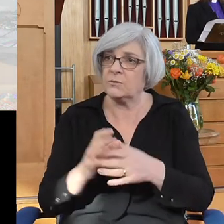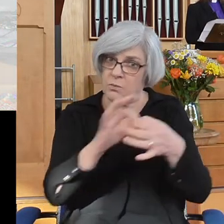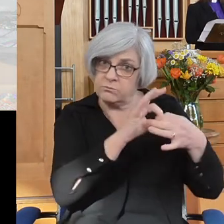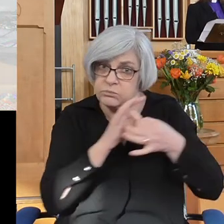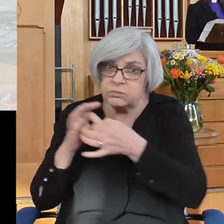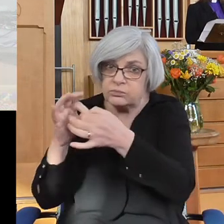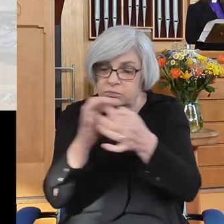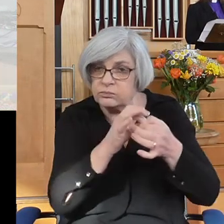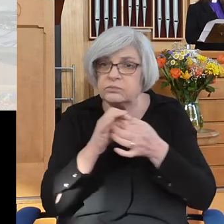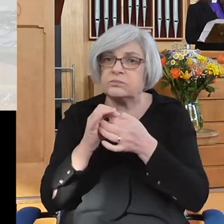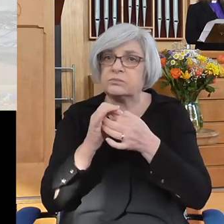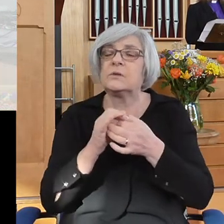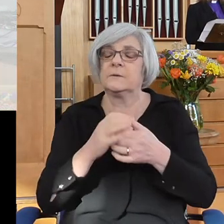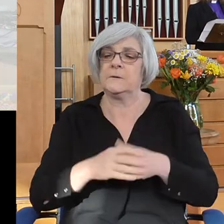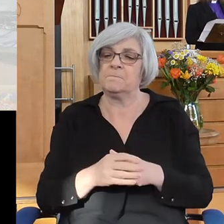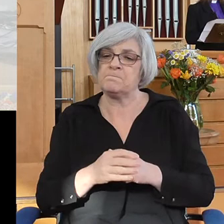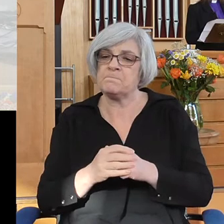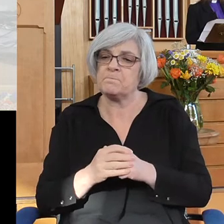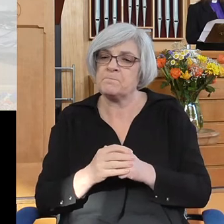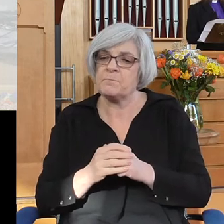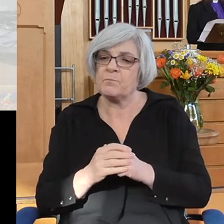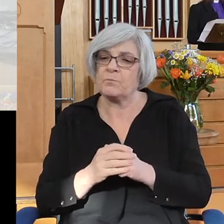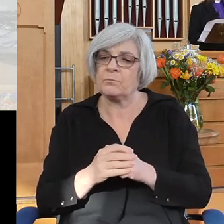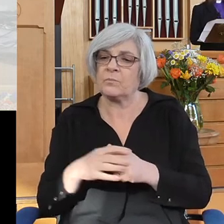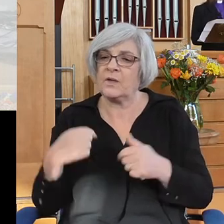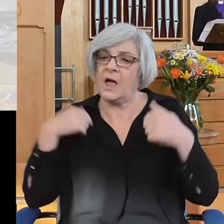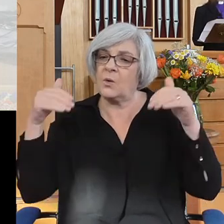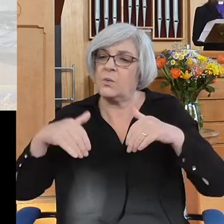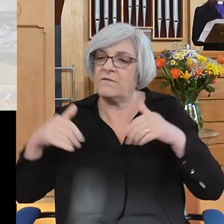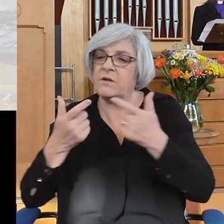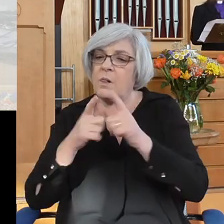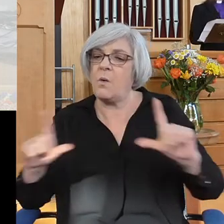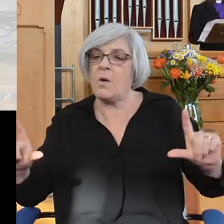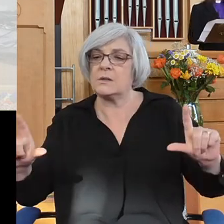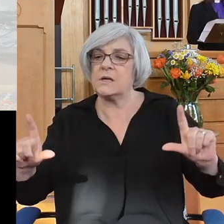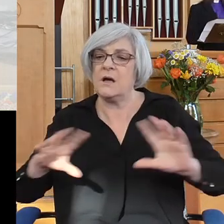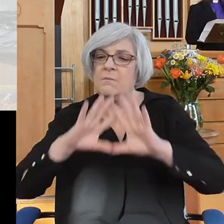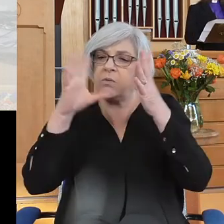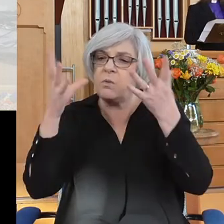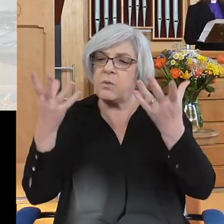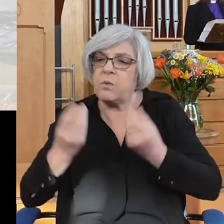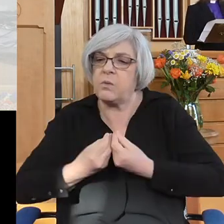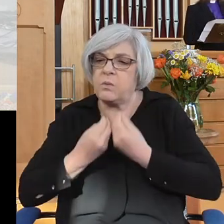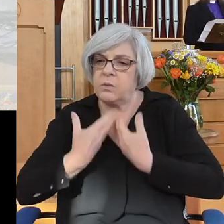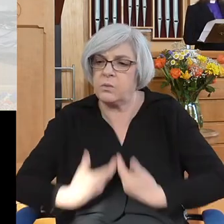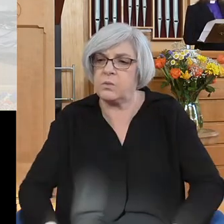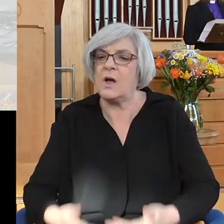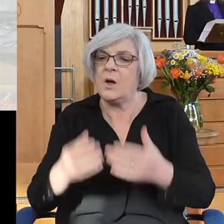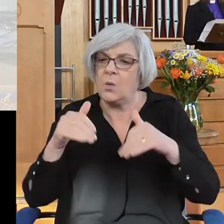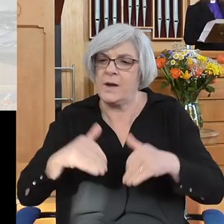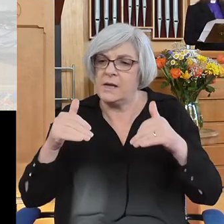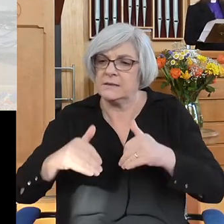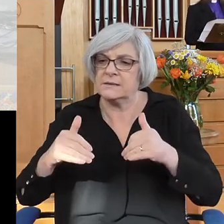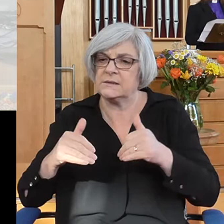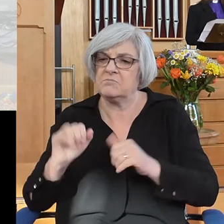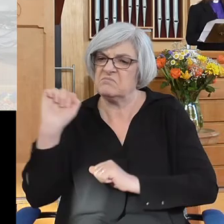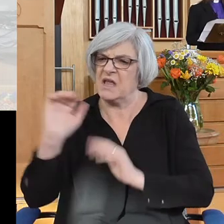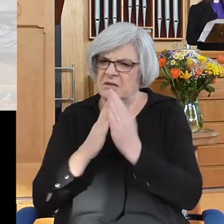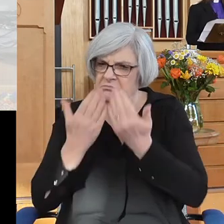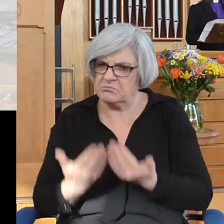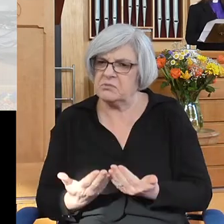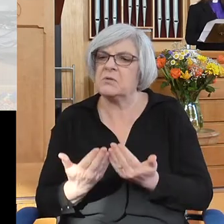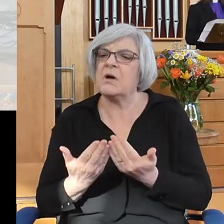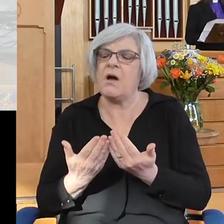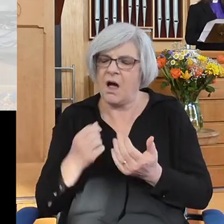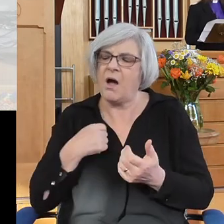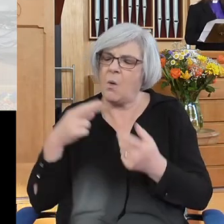focus to all our thinking today. I wait for the Lord, my whole being waits, and in his word I